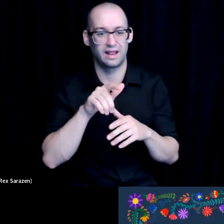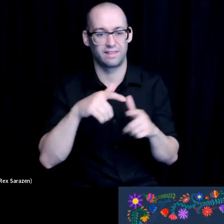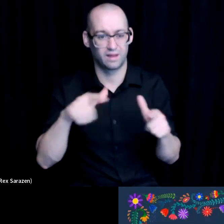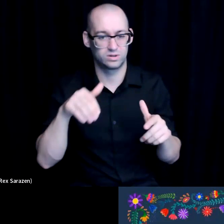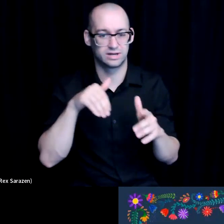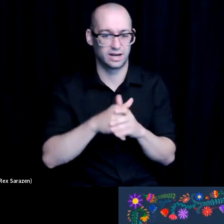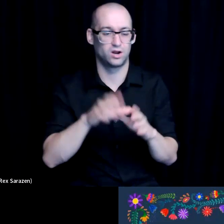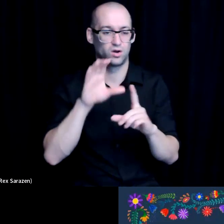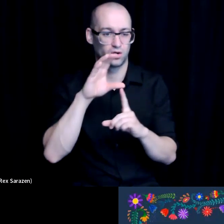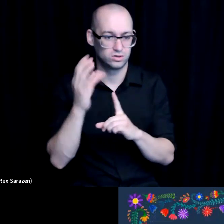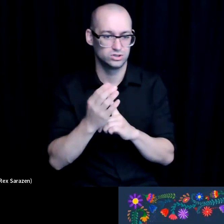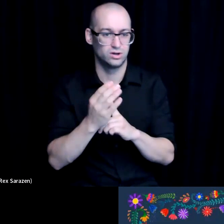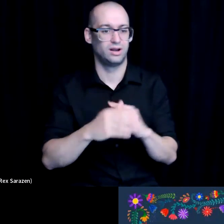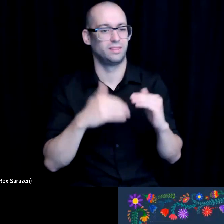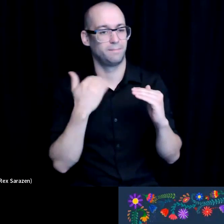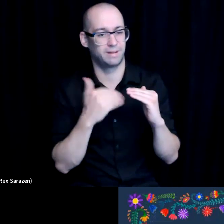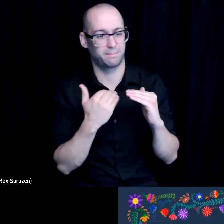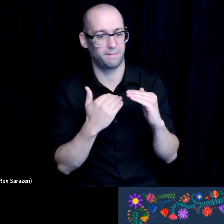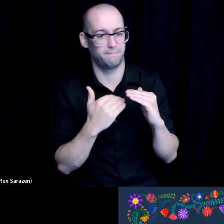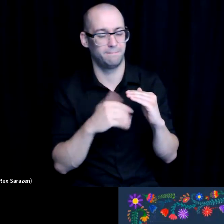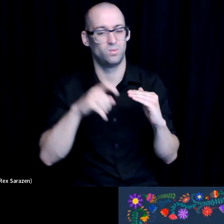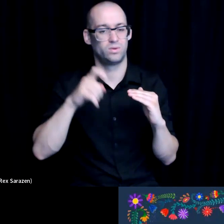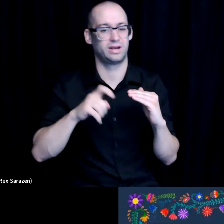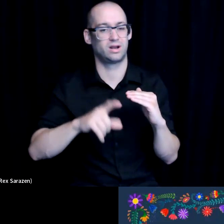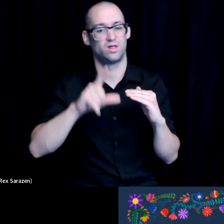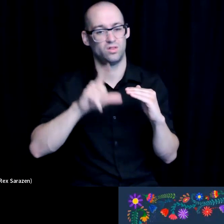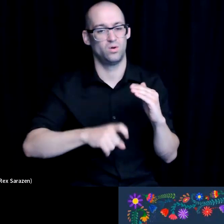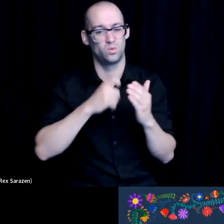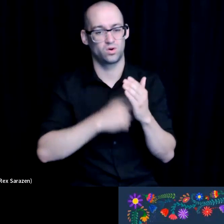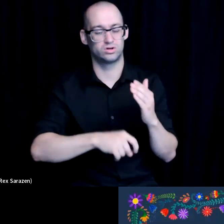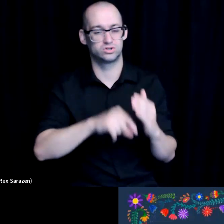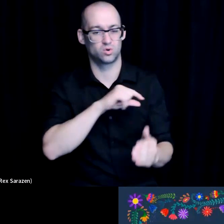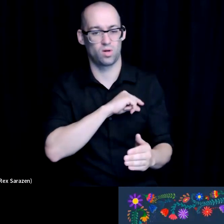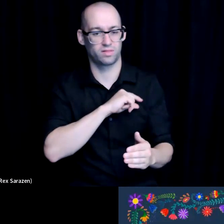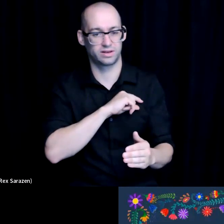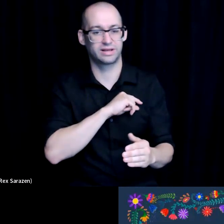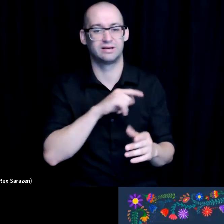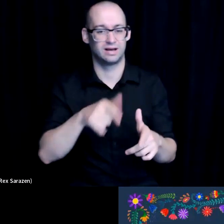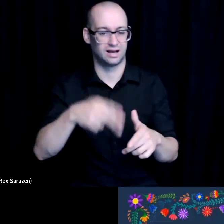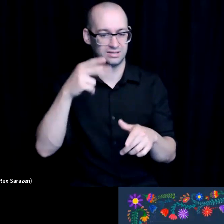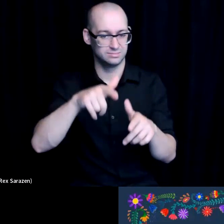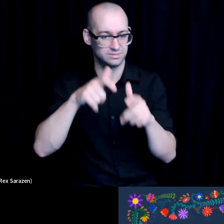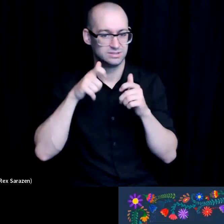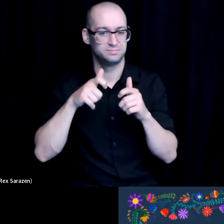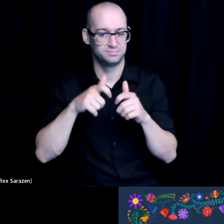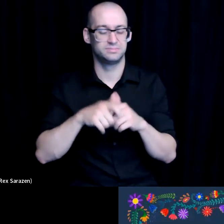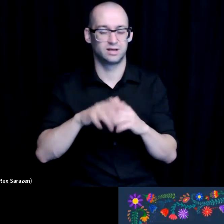at minimum, we obviously need low cost and quality broadband for these communities as well. So thank you so much for your time.